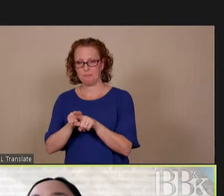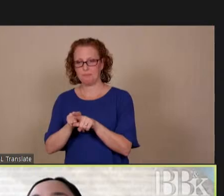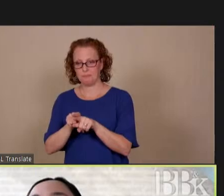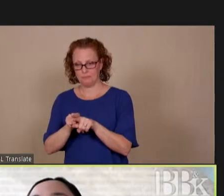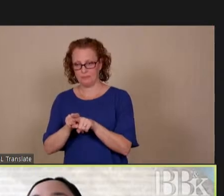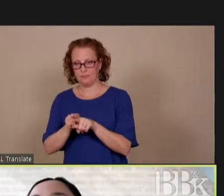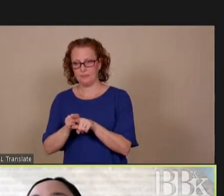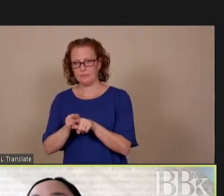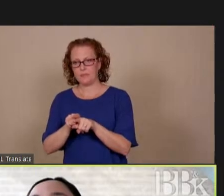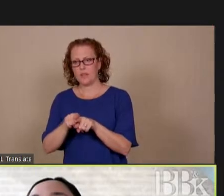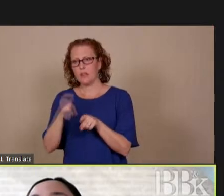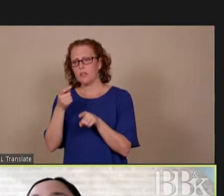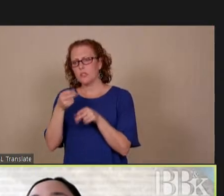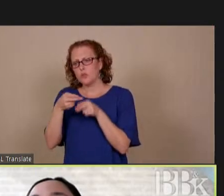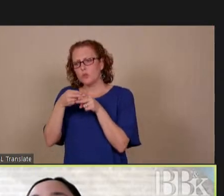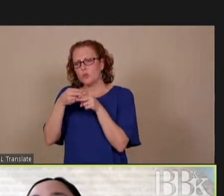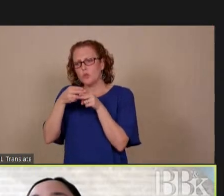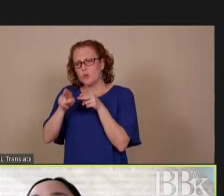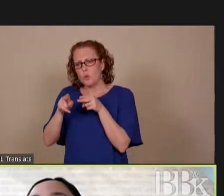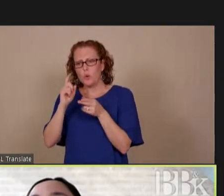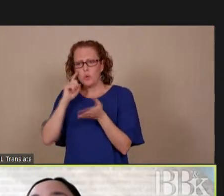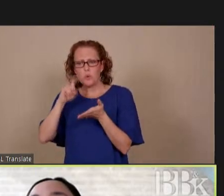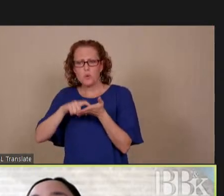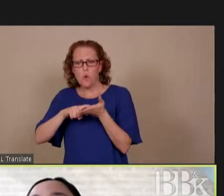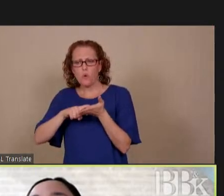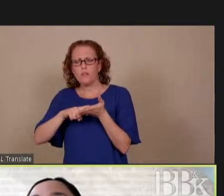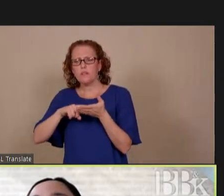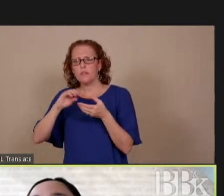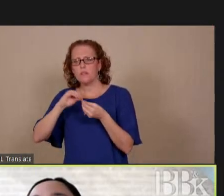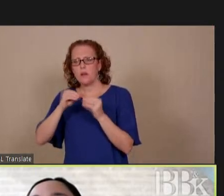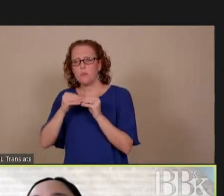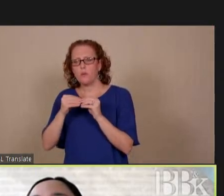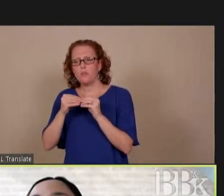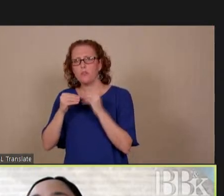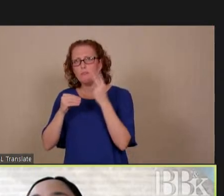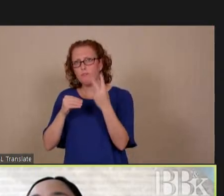slight adjustments around the edges for Districts 4 and 2.